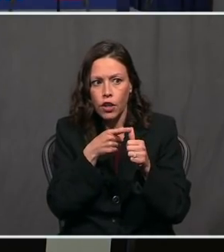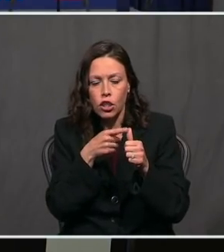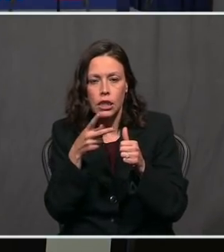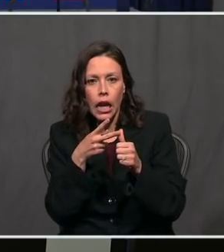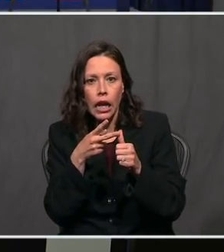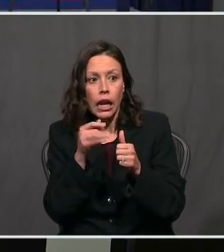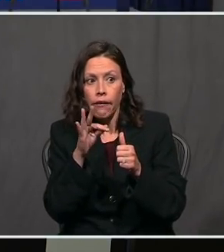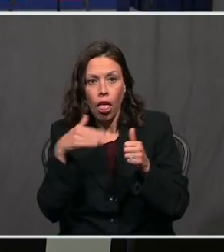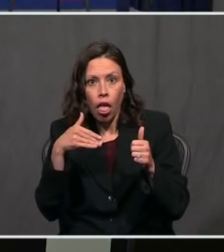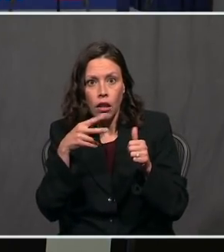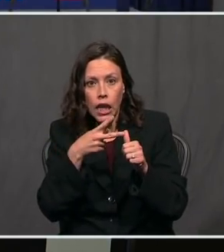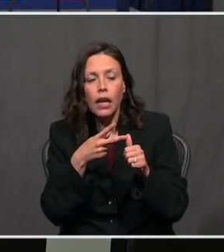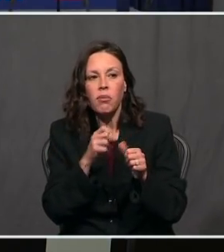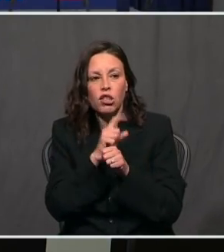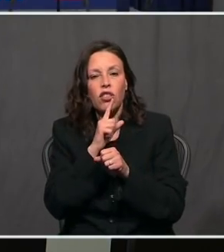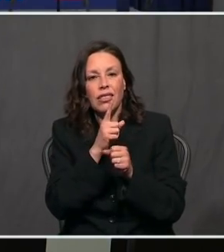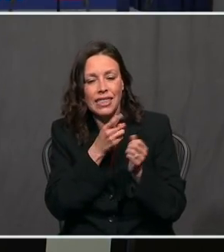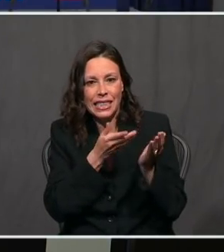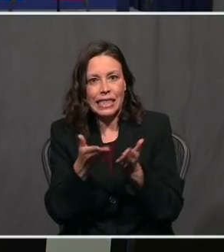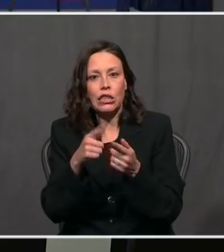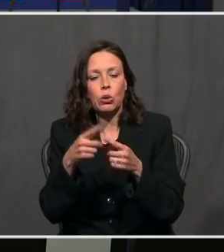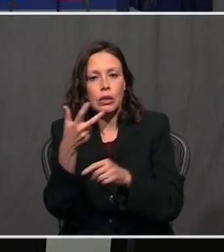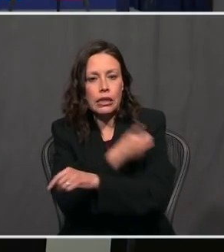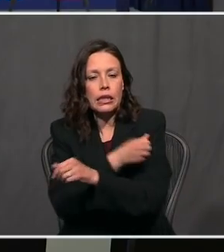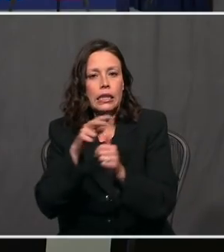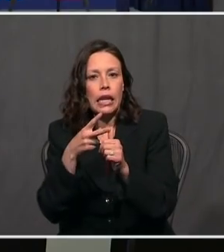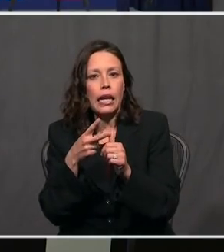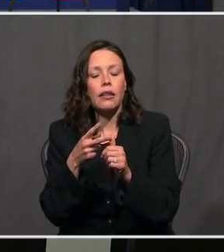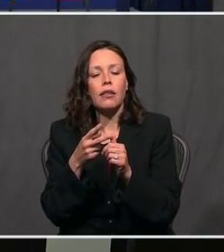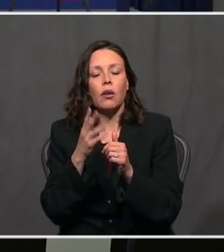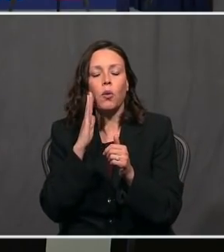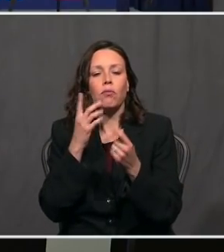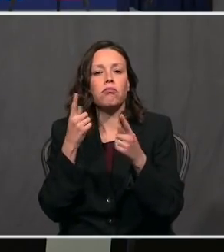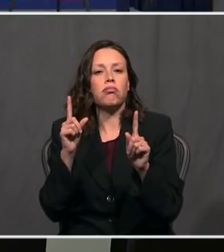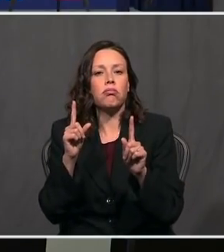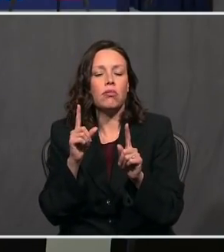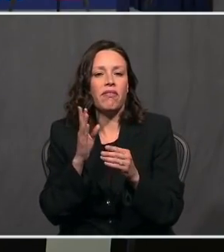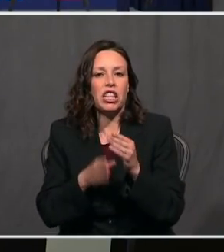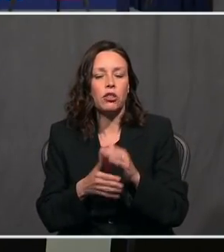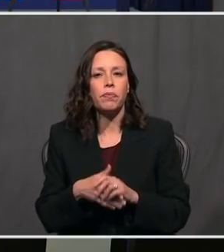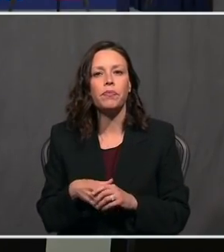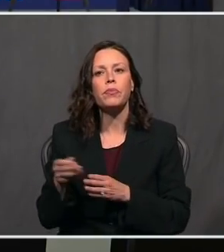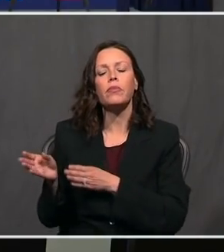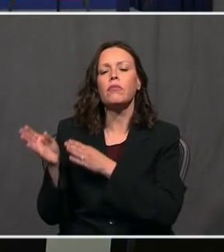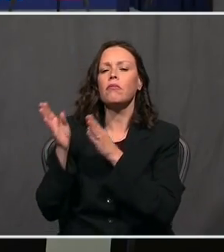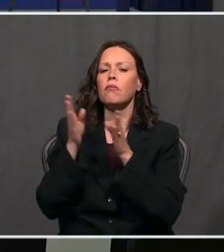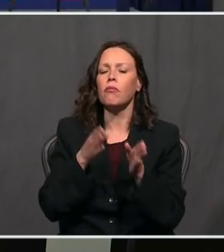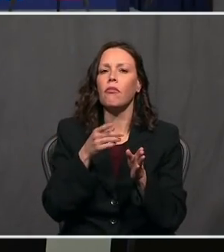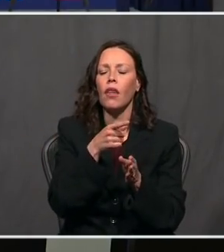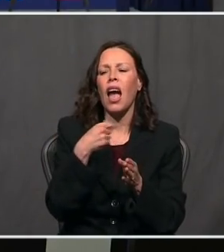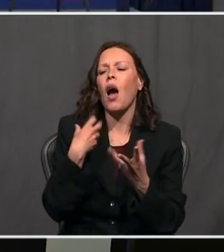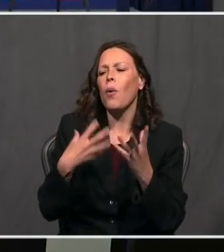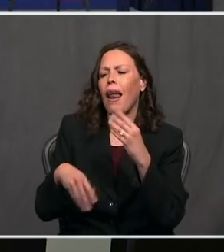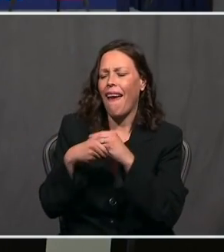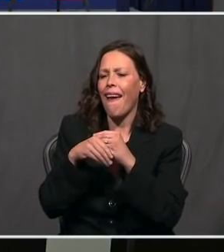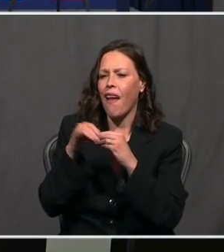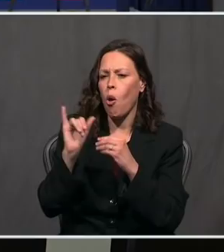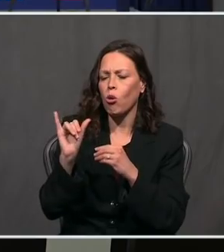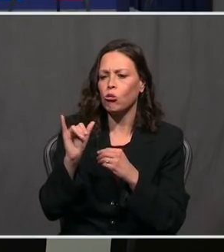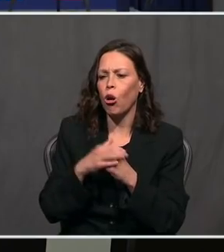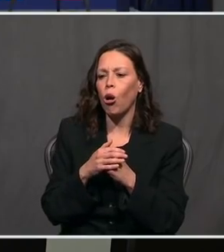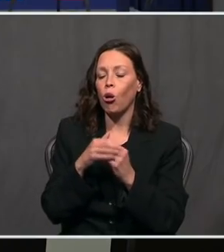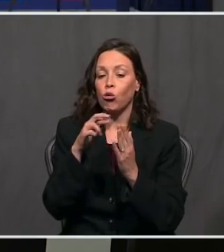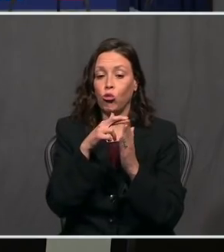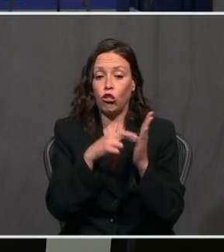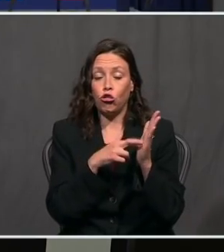the second dose. And I think all of this is going to work together to help us ensure that we get to that point as well. And Brad, the only thing I would add is, you know, as part of